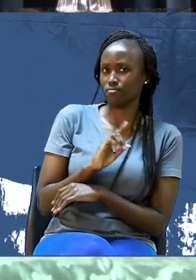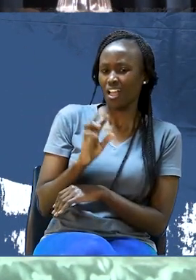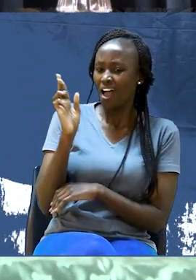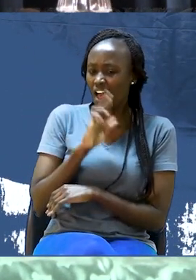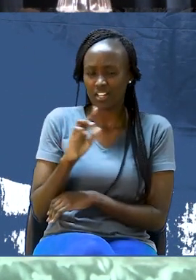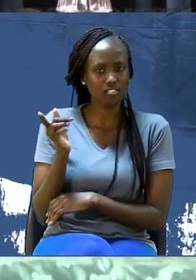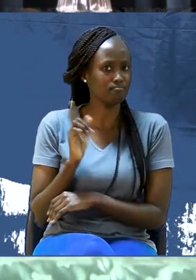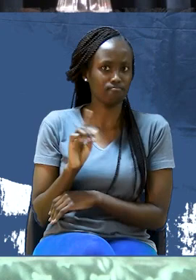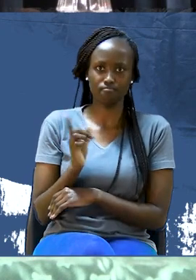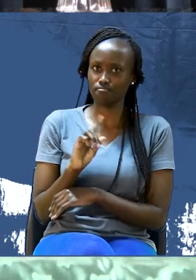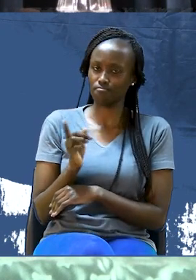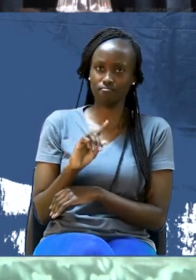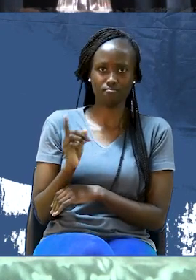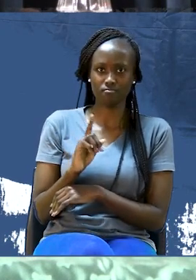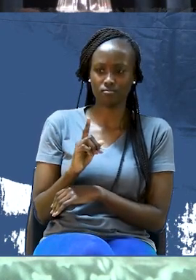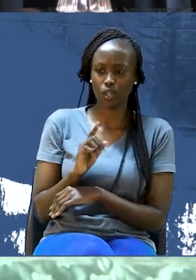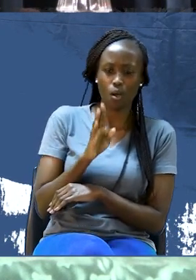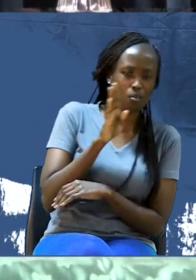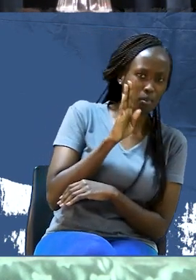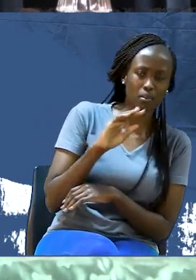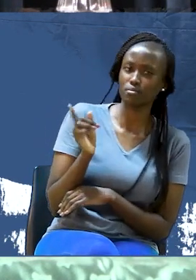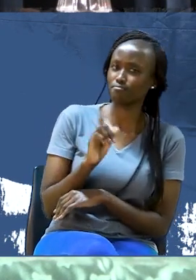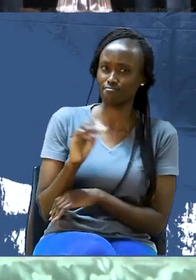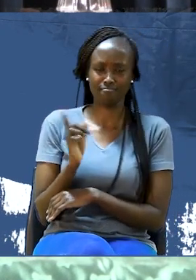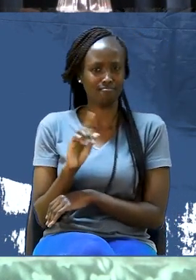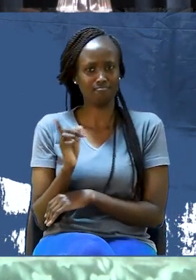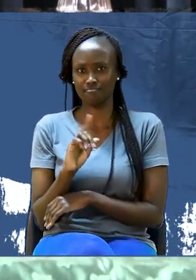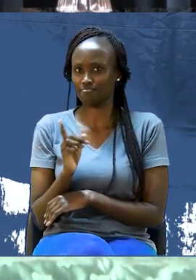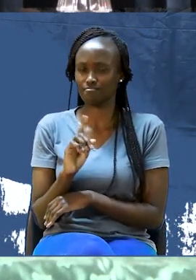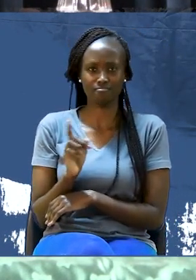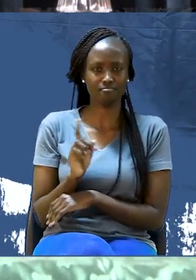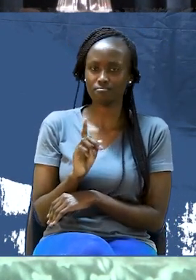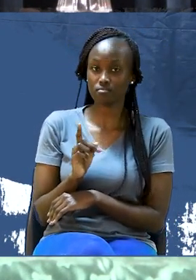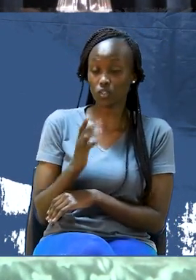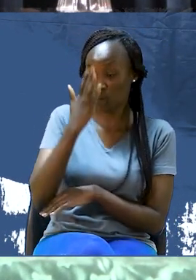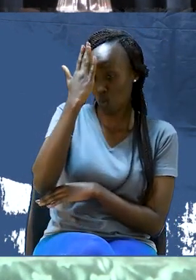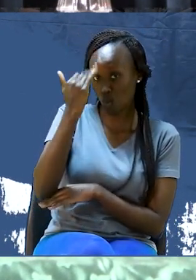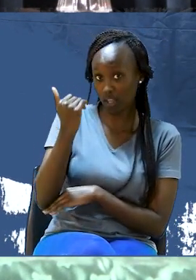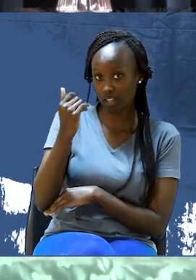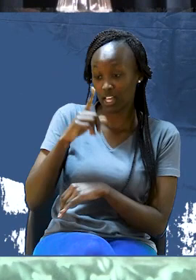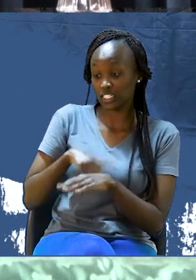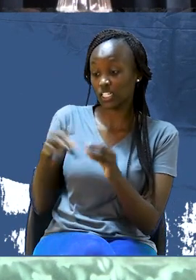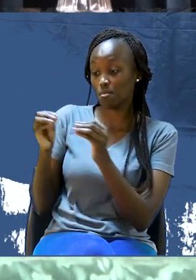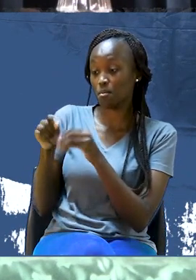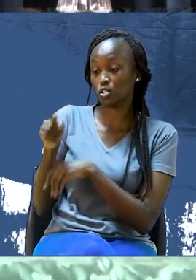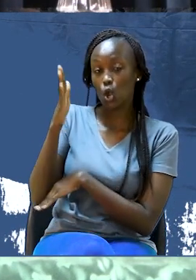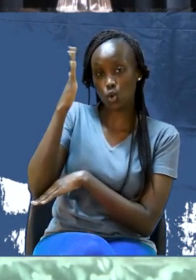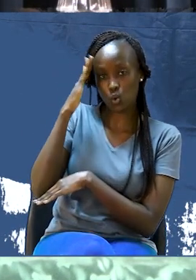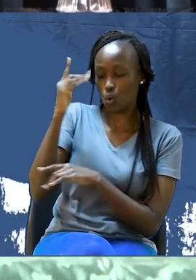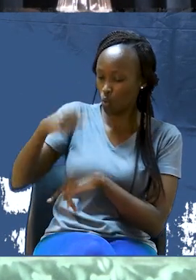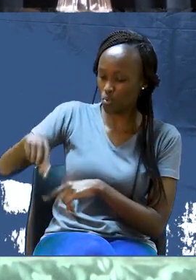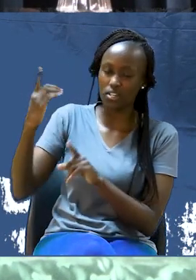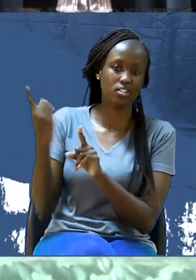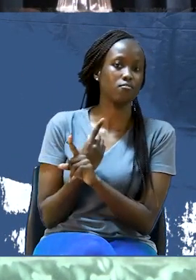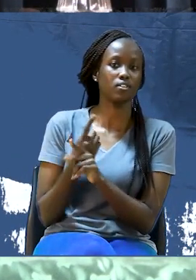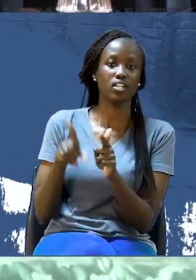to them. We don't, snuff out those who are not giving very great points because we know that we are different. We need to ensure